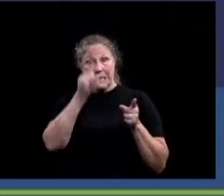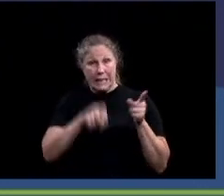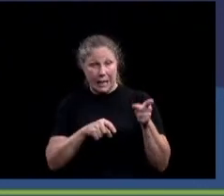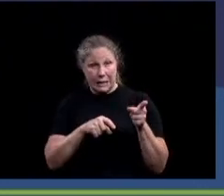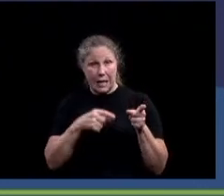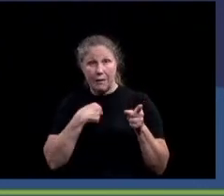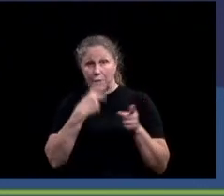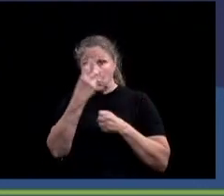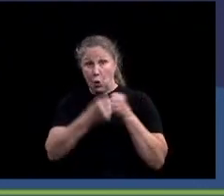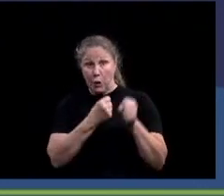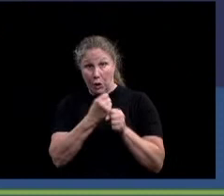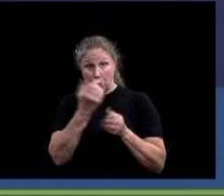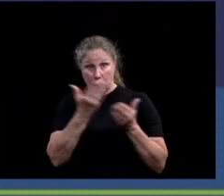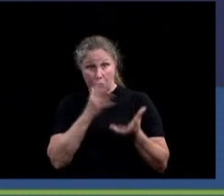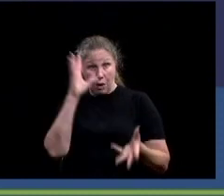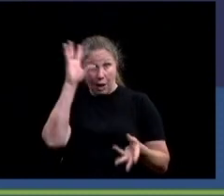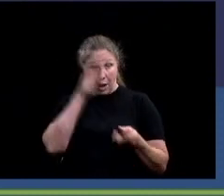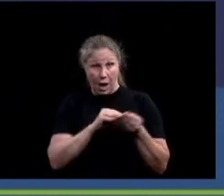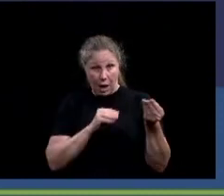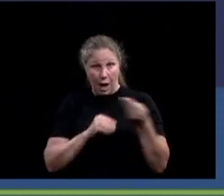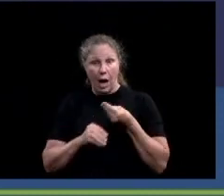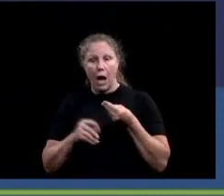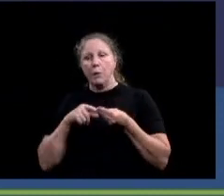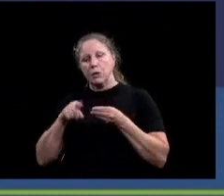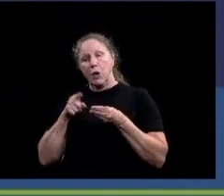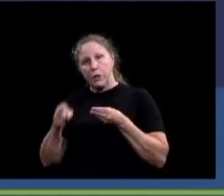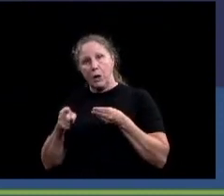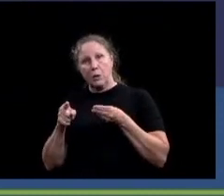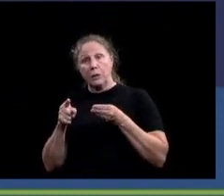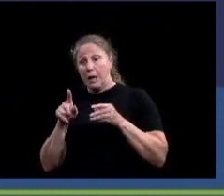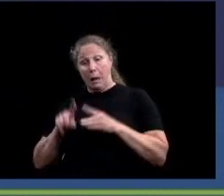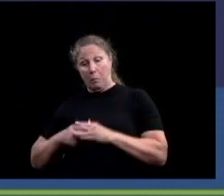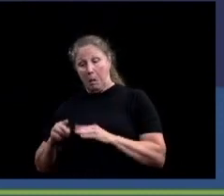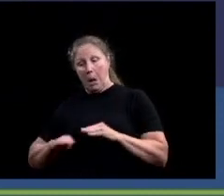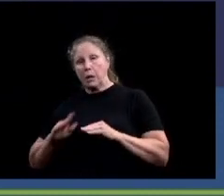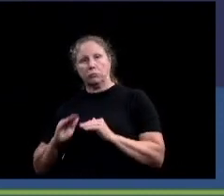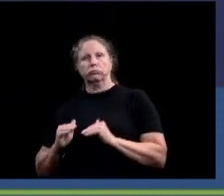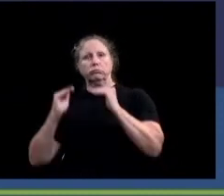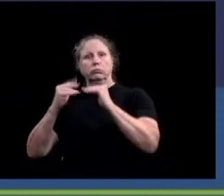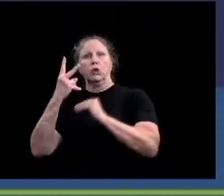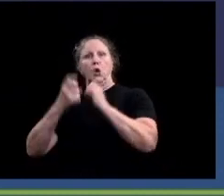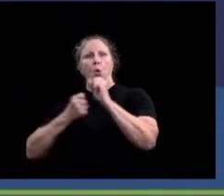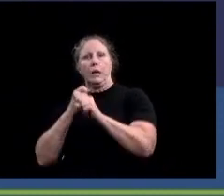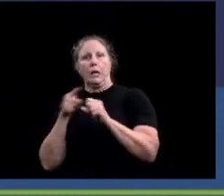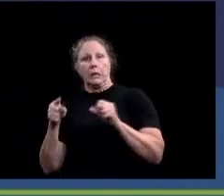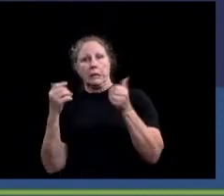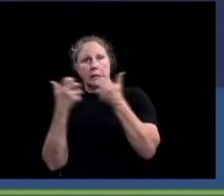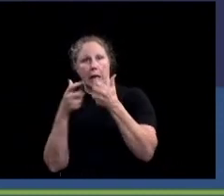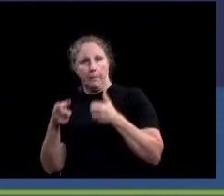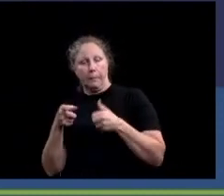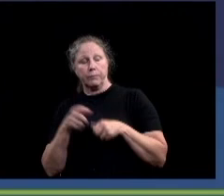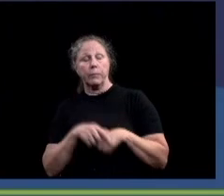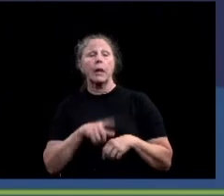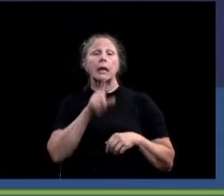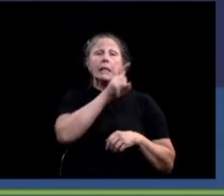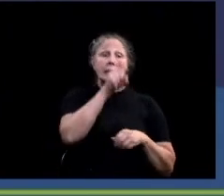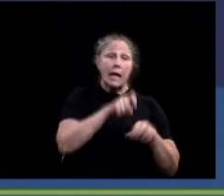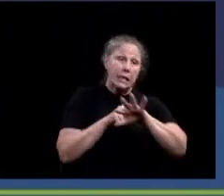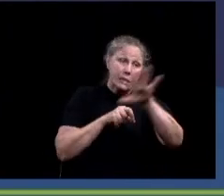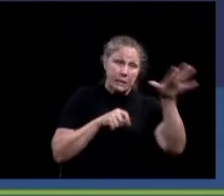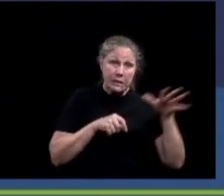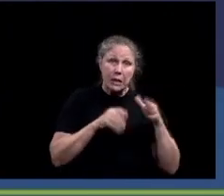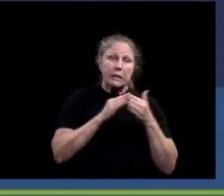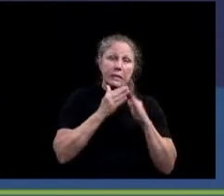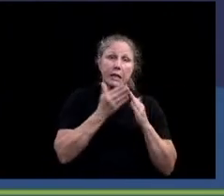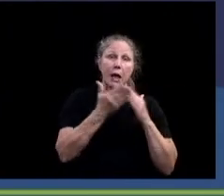those officers at 2-year pay. If you come from the state of Texas or a city or county serving more than 50,000 people and